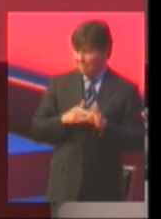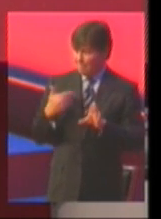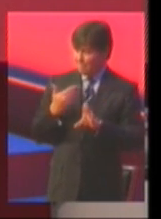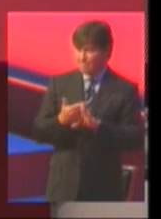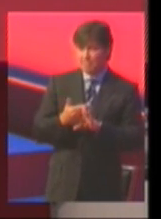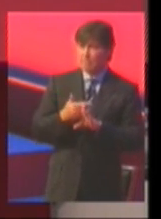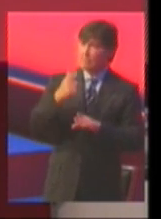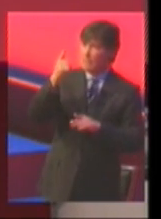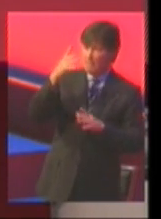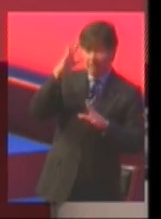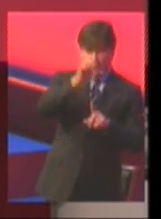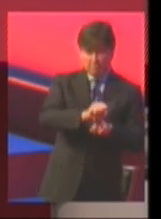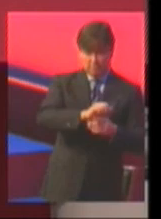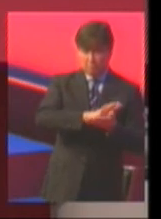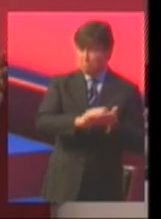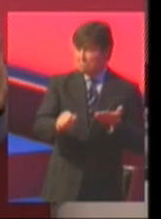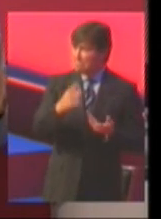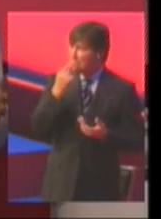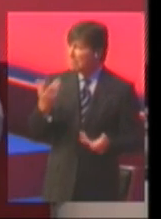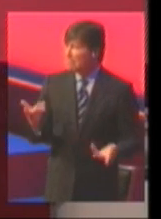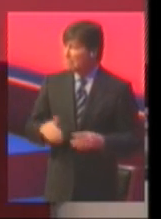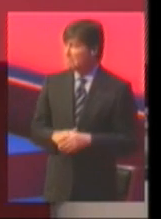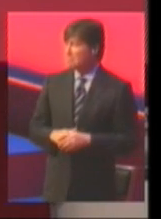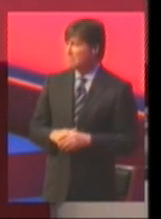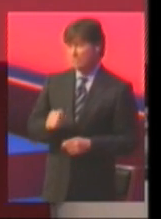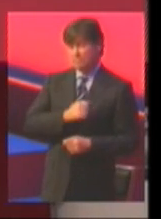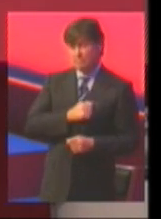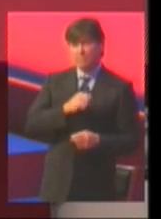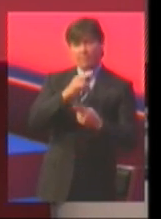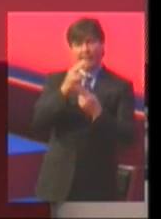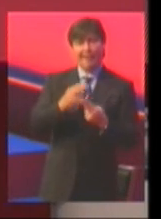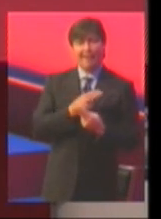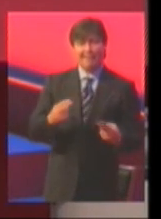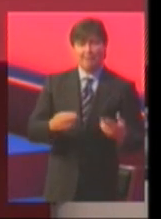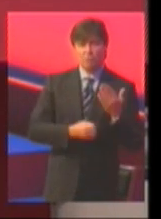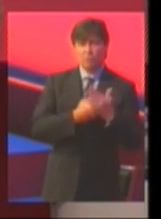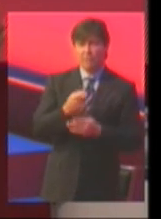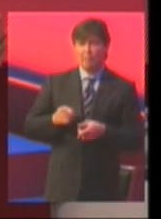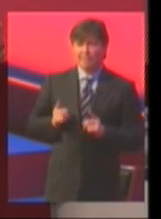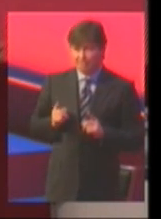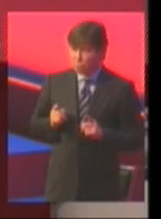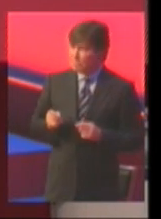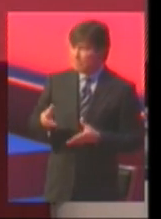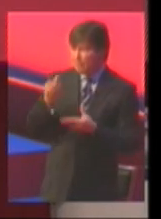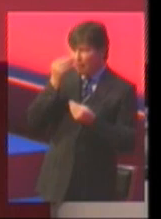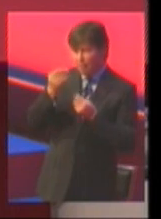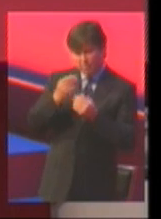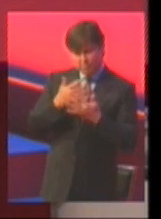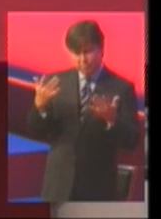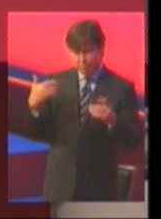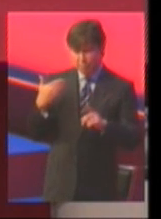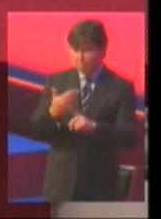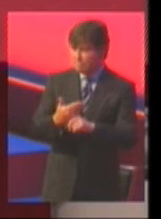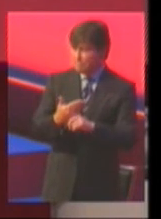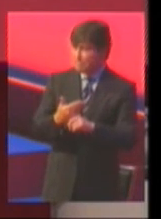9 years. If I have learned one thing as the International Development Secretary over the last couple of years, and I have learned a great deal, it is